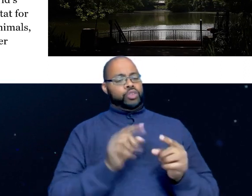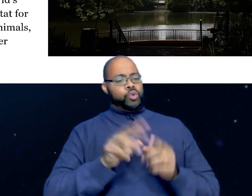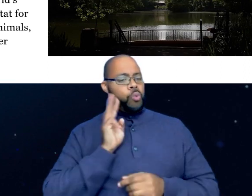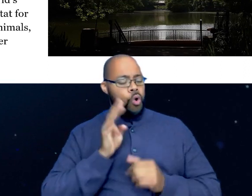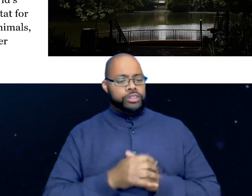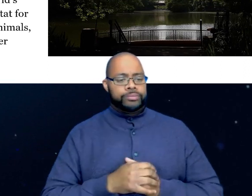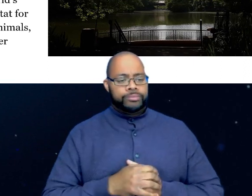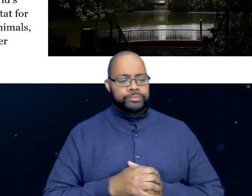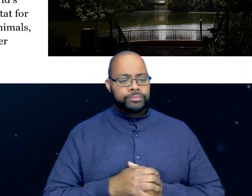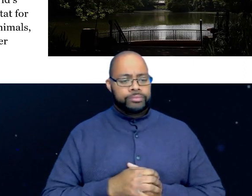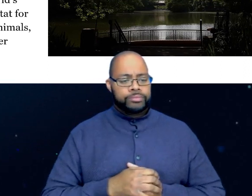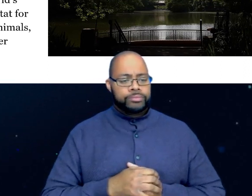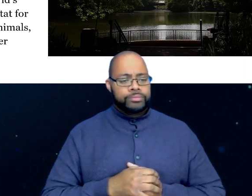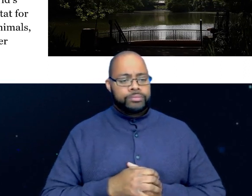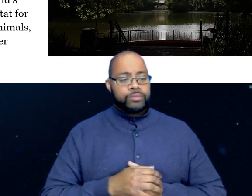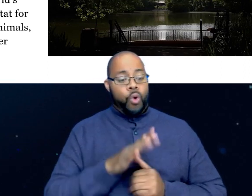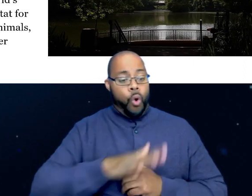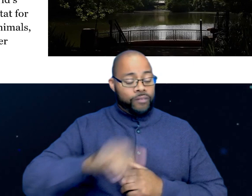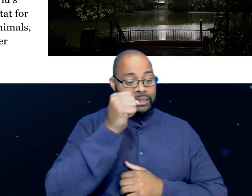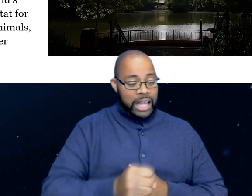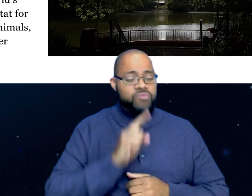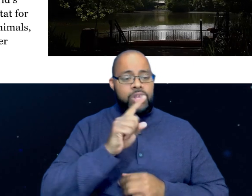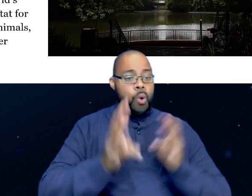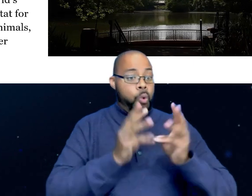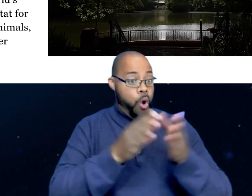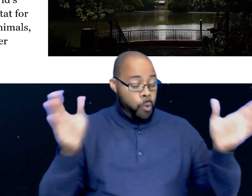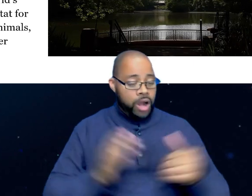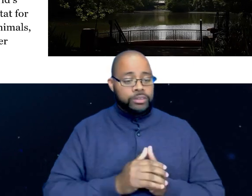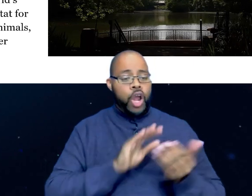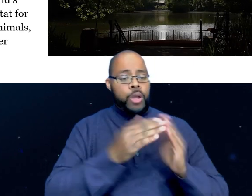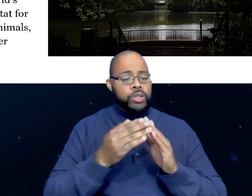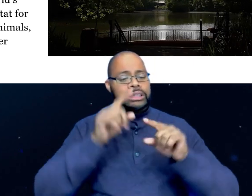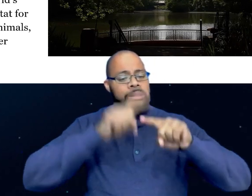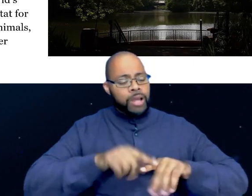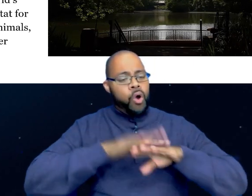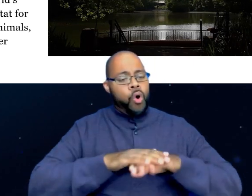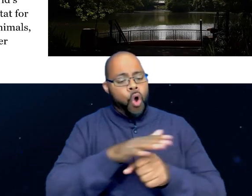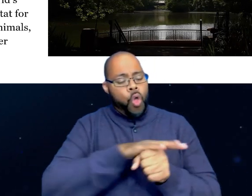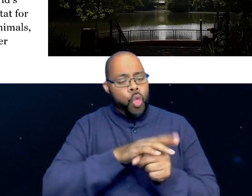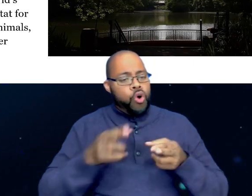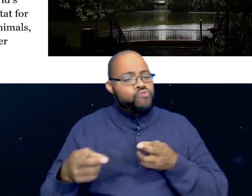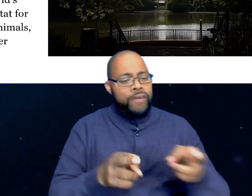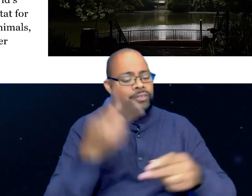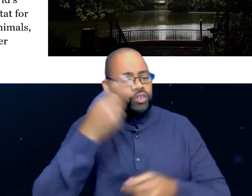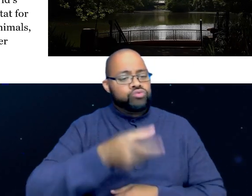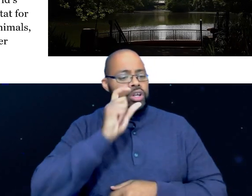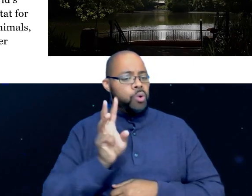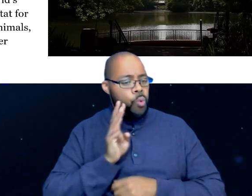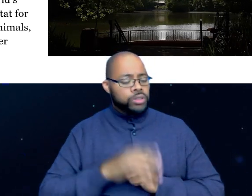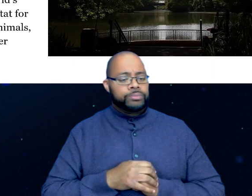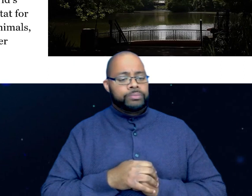water? Across the South, and really worldwide, communities depend on their local rivers for drinking